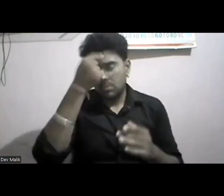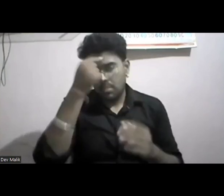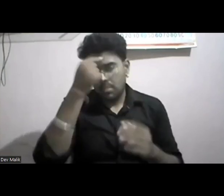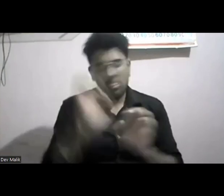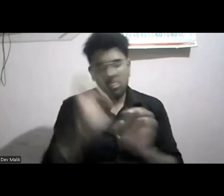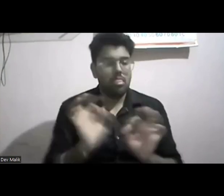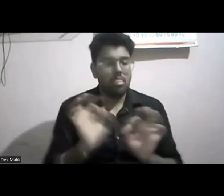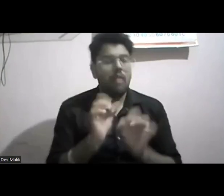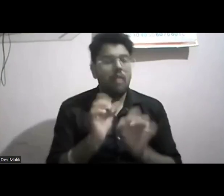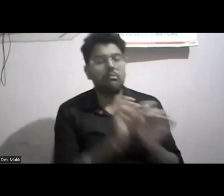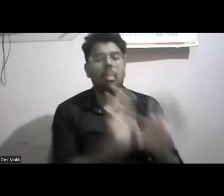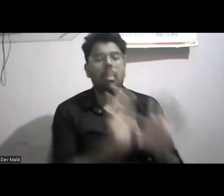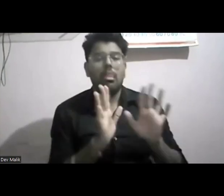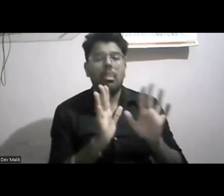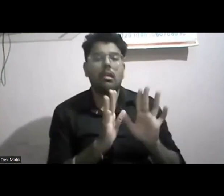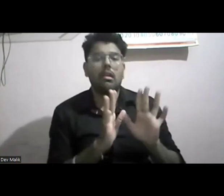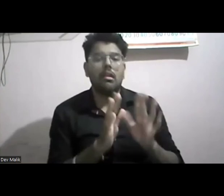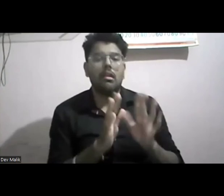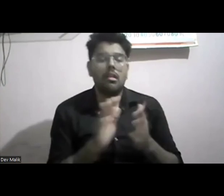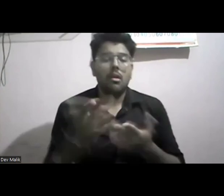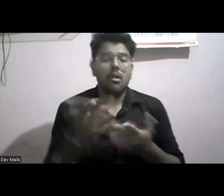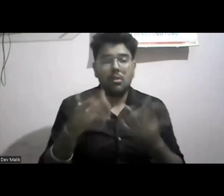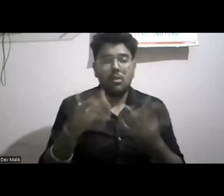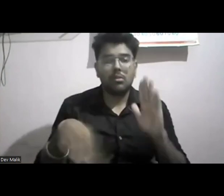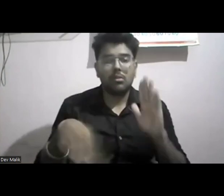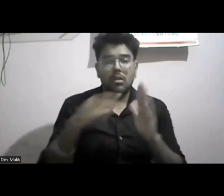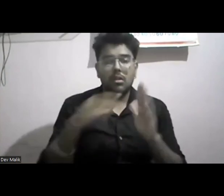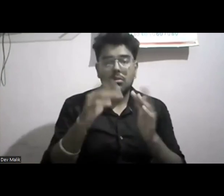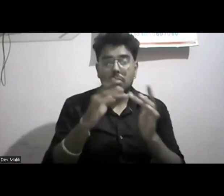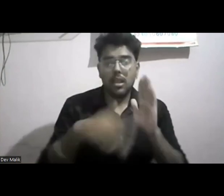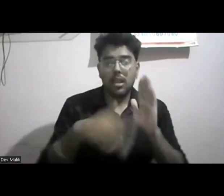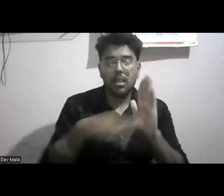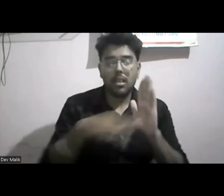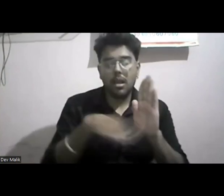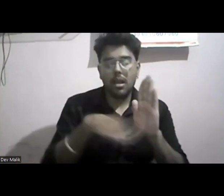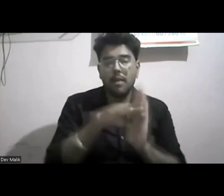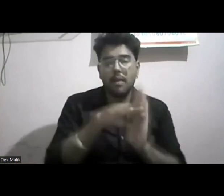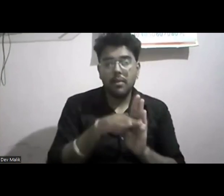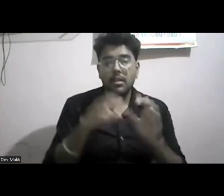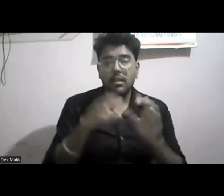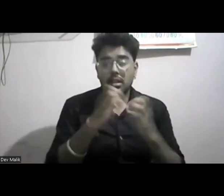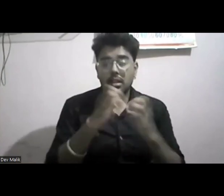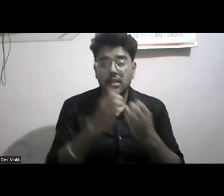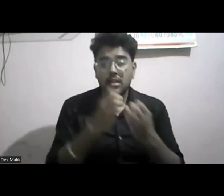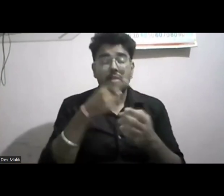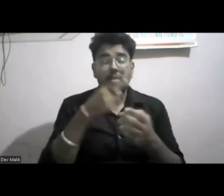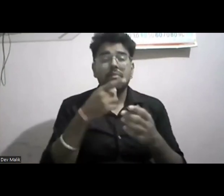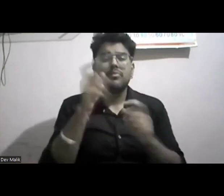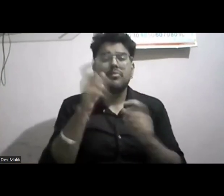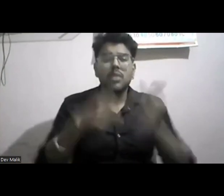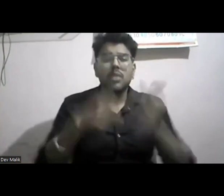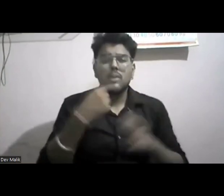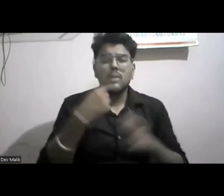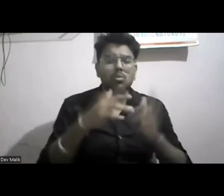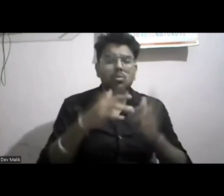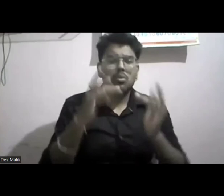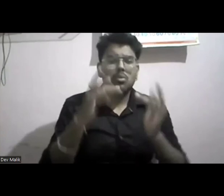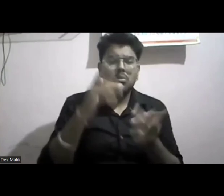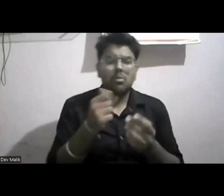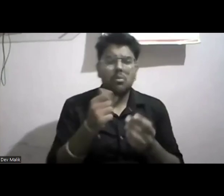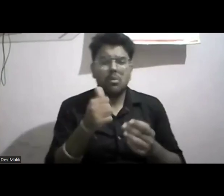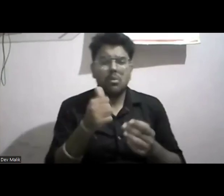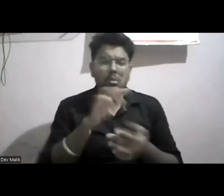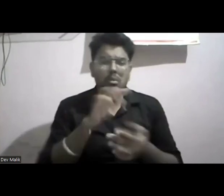I want to share two incidences of educated family and uneducated family, ma'am.